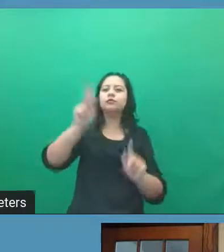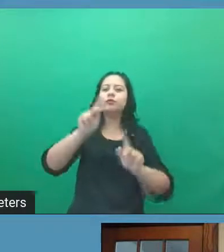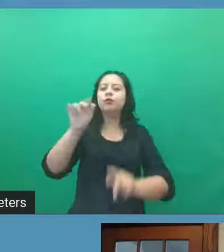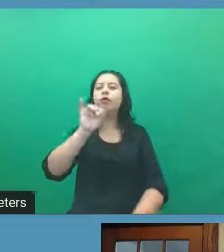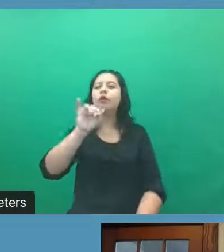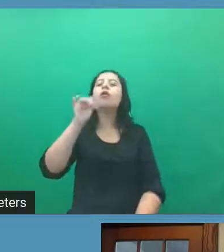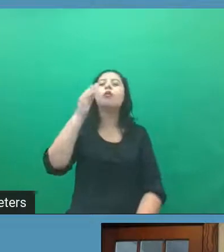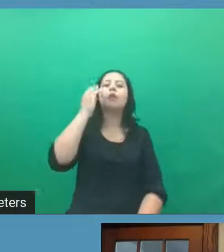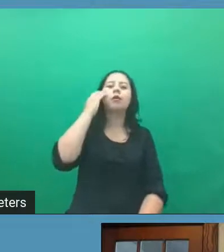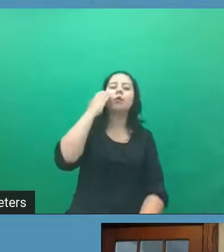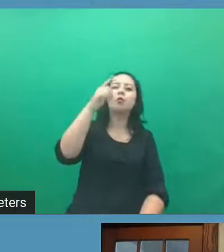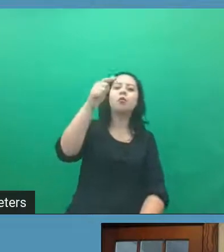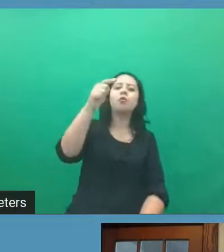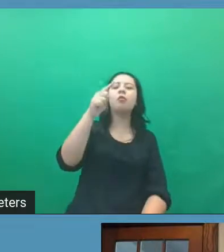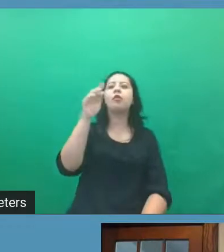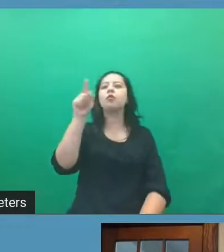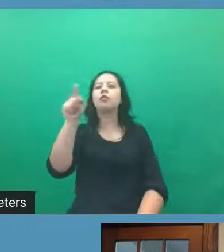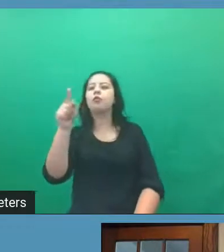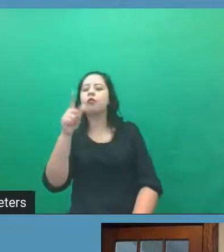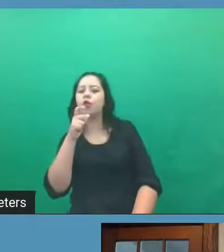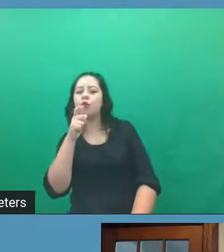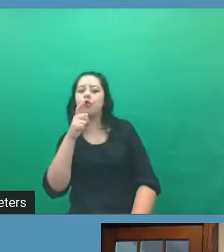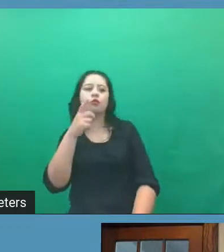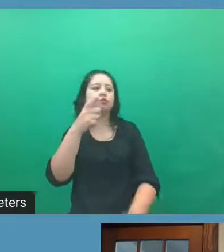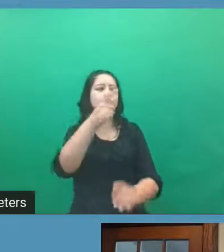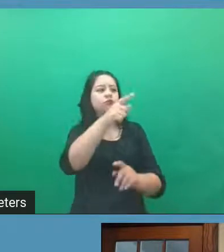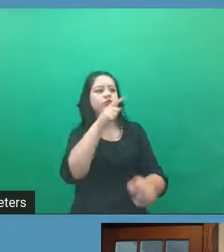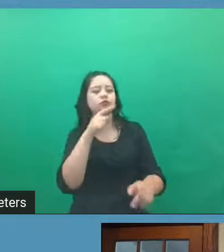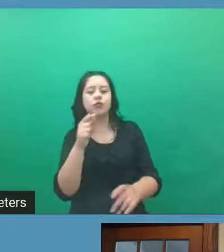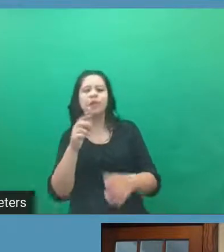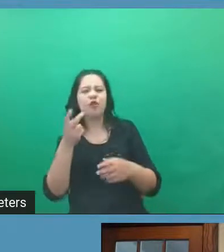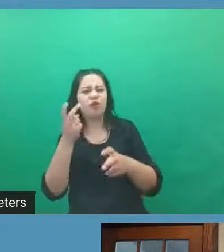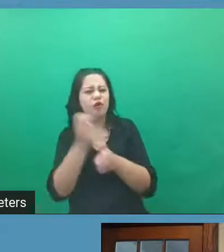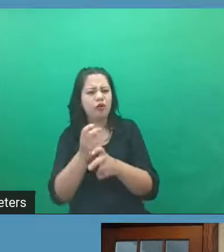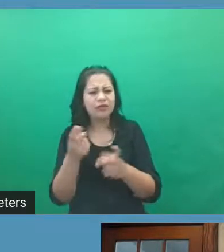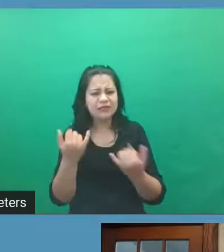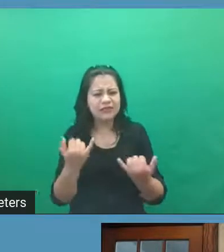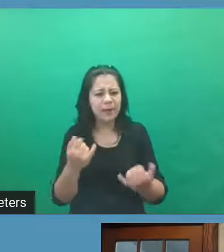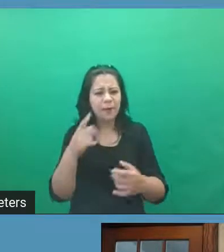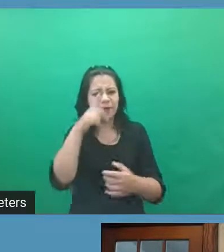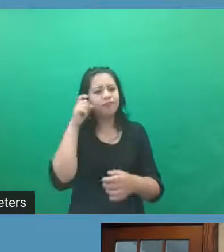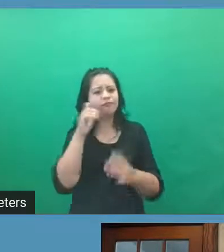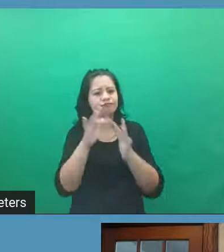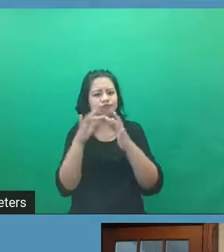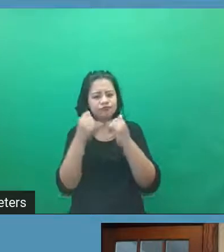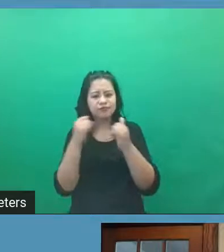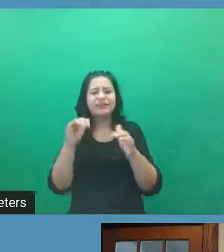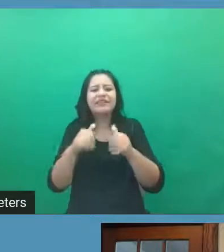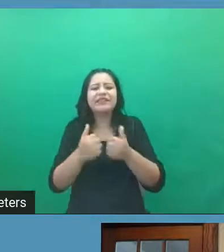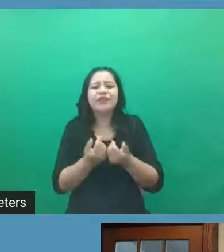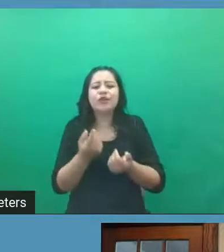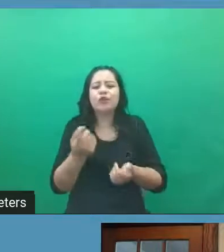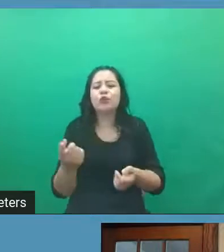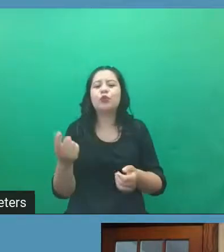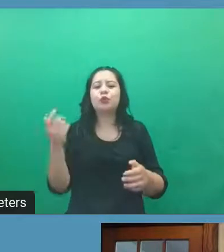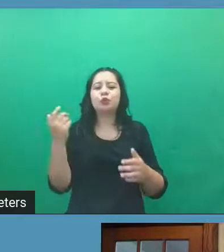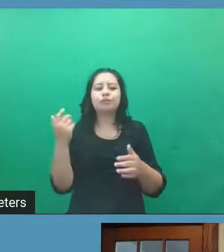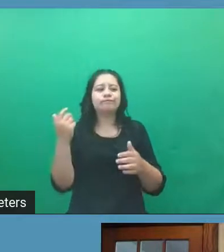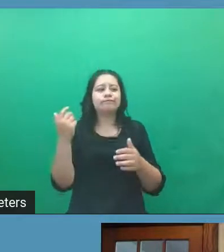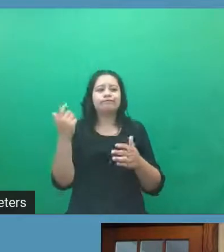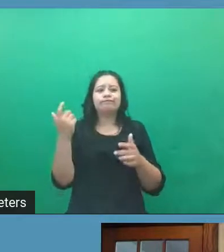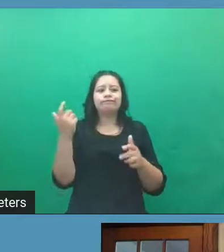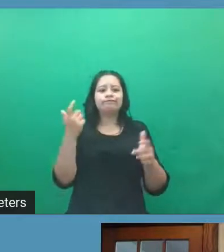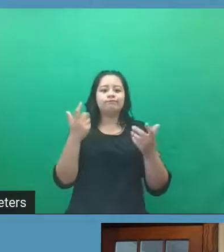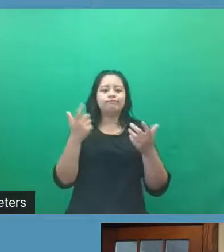know, what who's coming up next or whatever. Hard to do when you're online. How do you prioritize people?